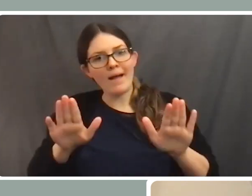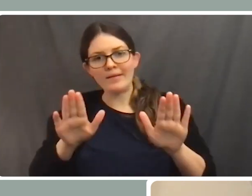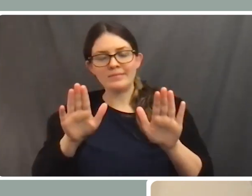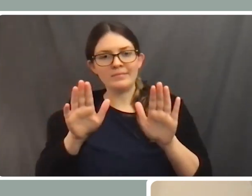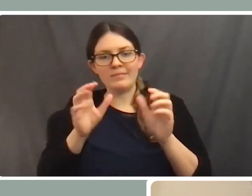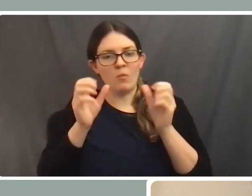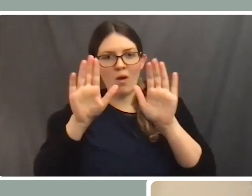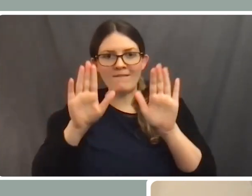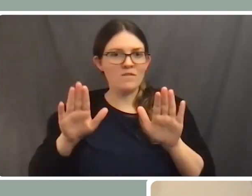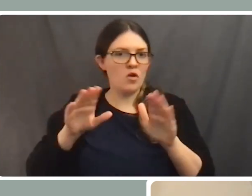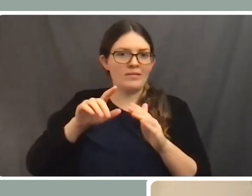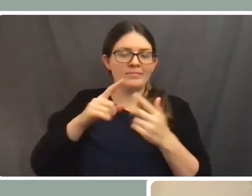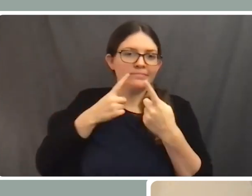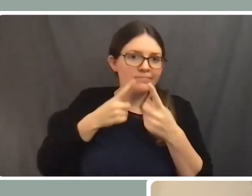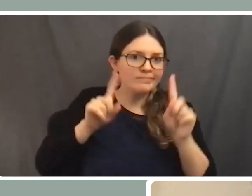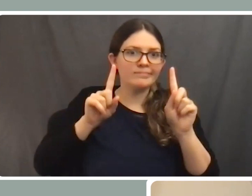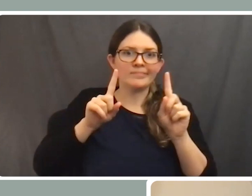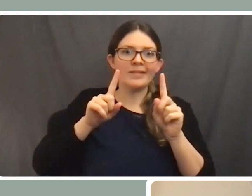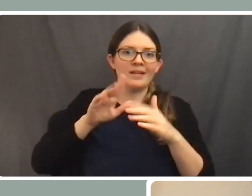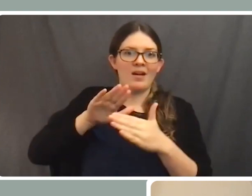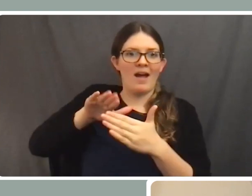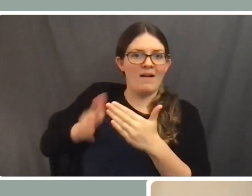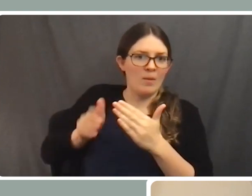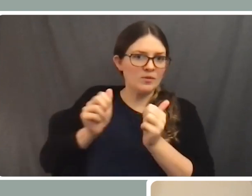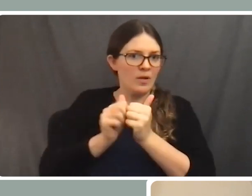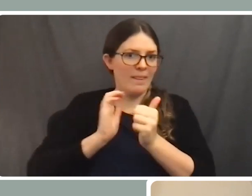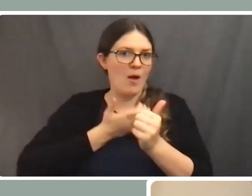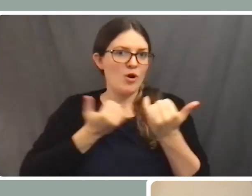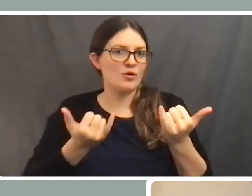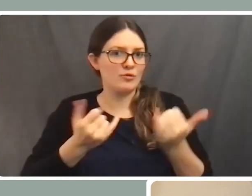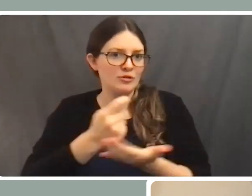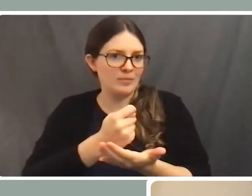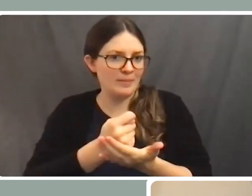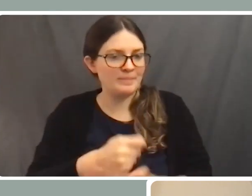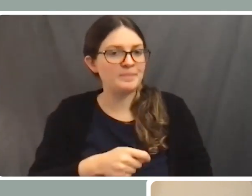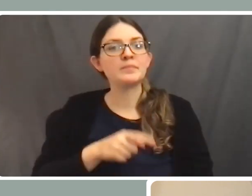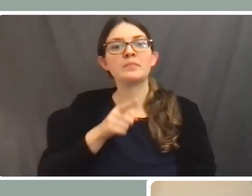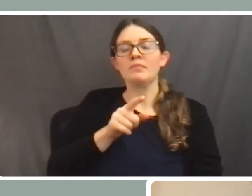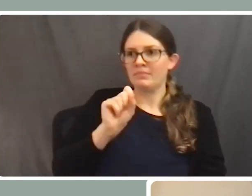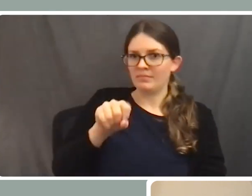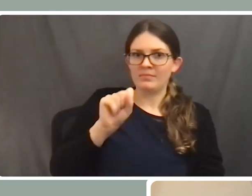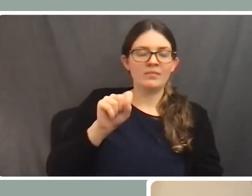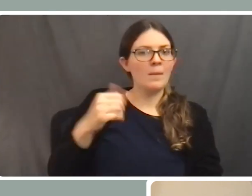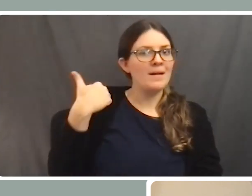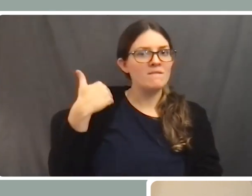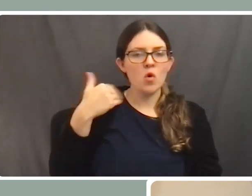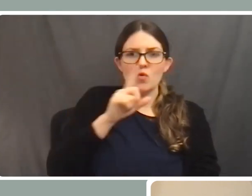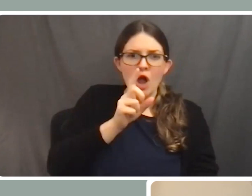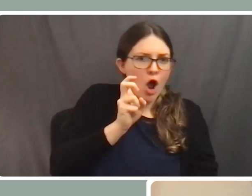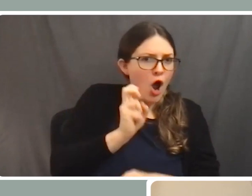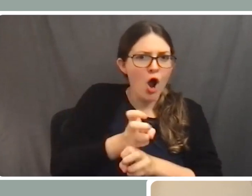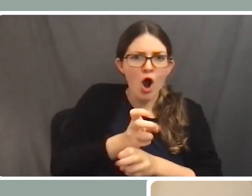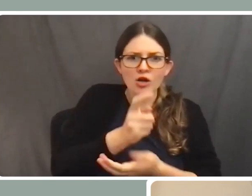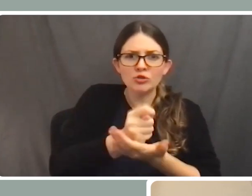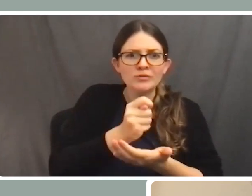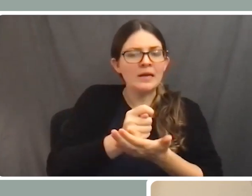current regimens. Yeah. And we've made so much progress from when it was such a hard cancer to treat. So if you look back,